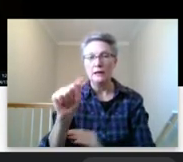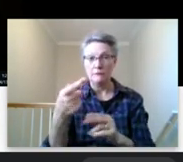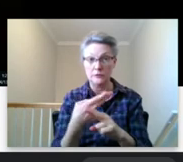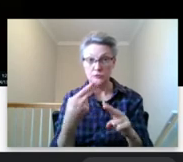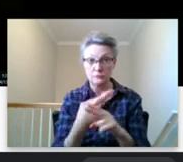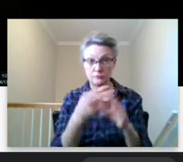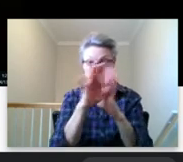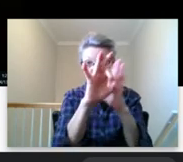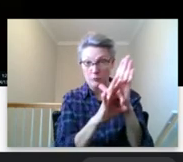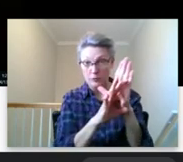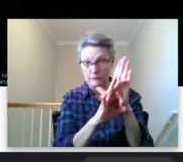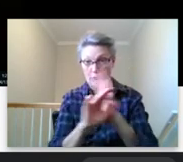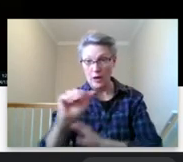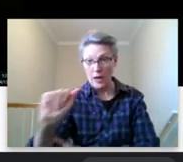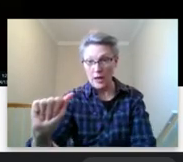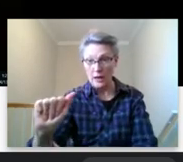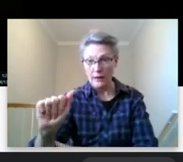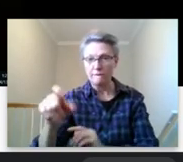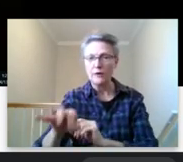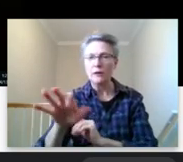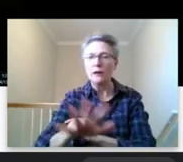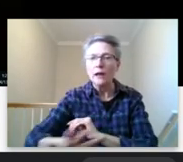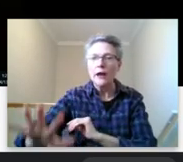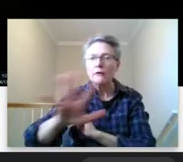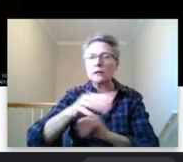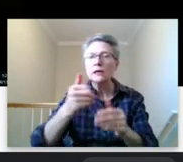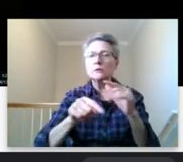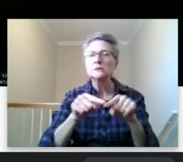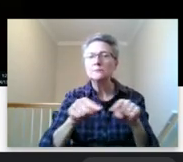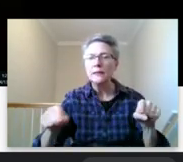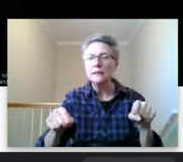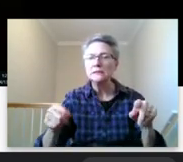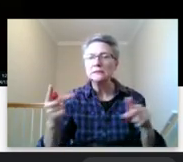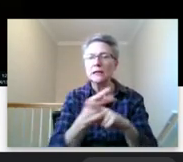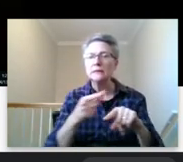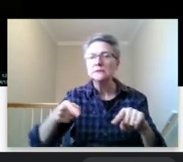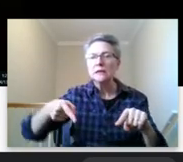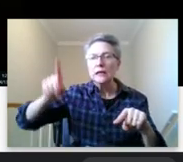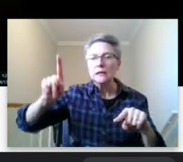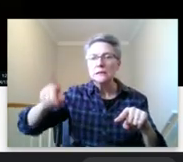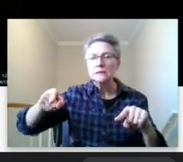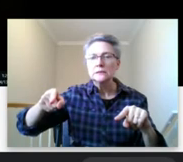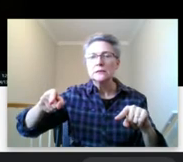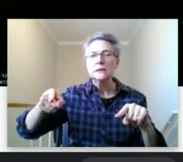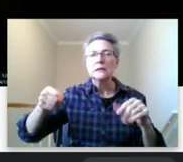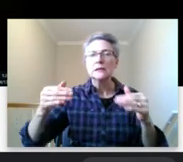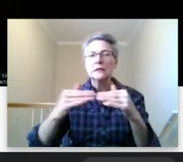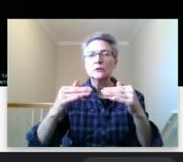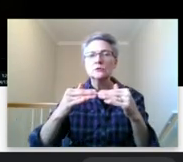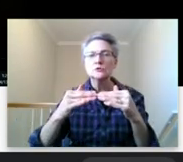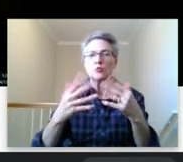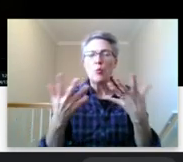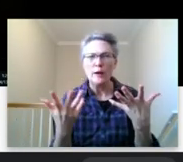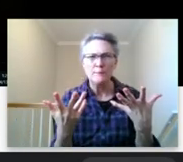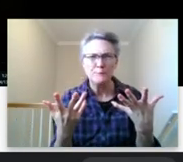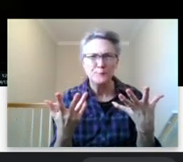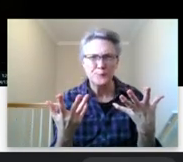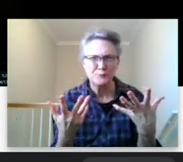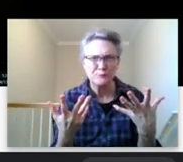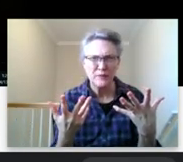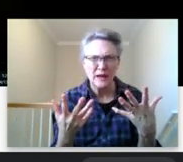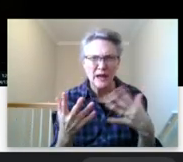formula for A and I find that area equals base times height, I can use that formula to